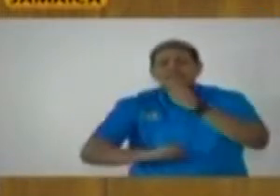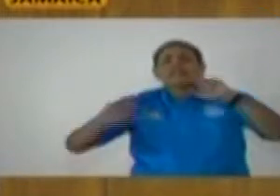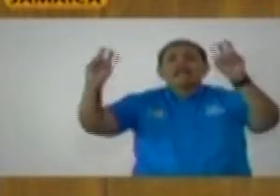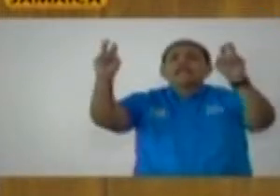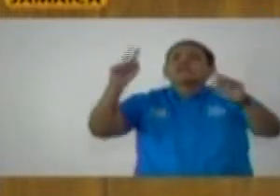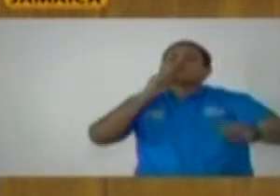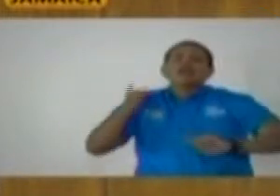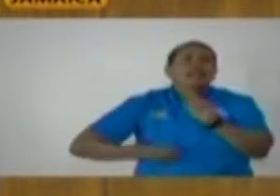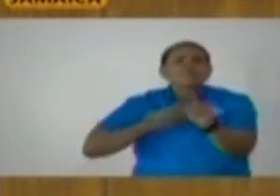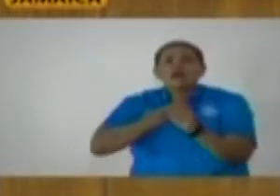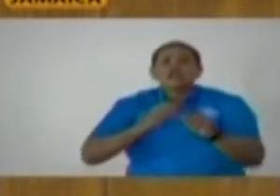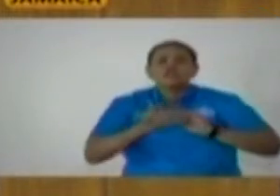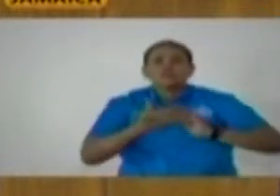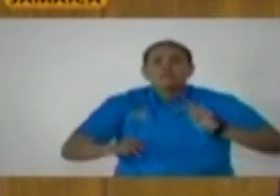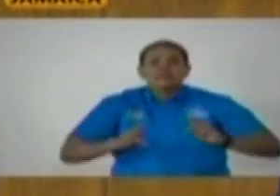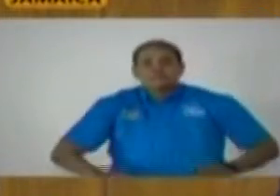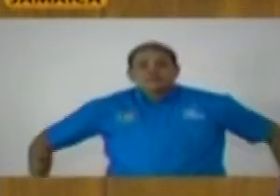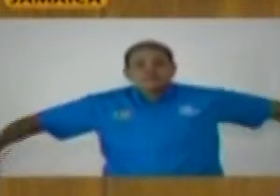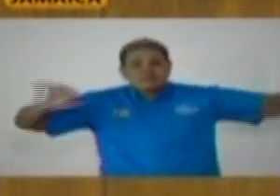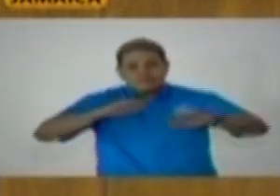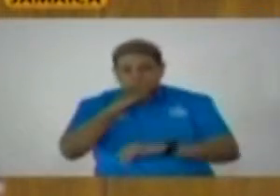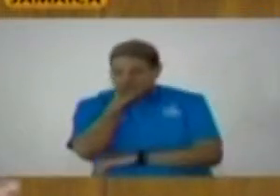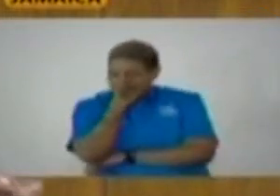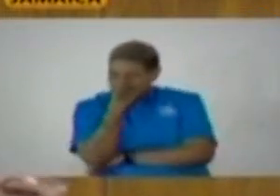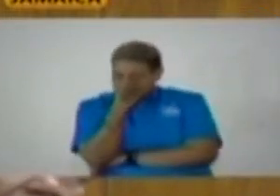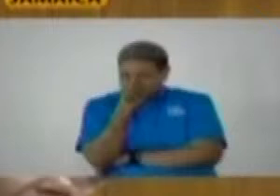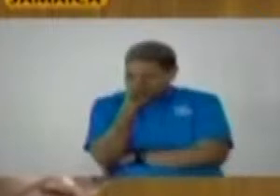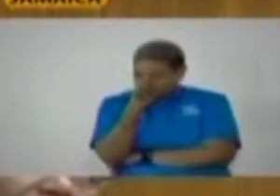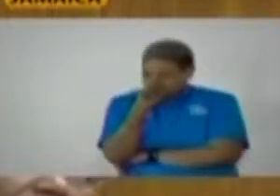are affecting the Jamaican people. That's right.